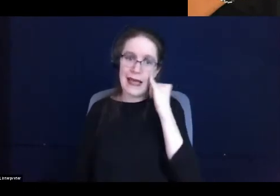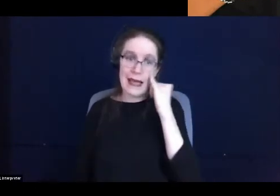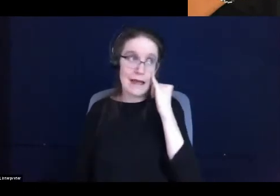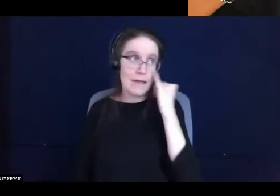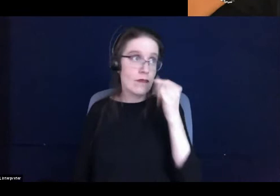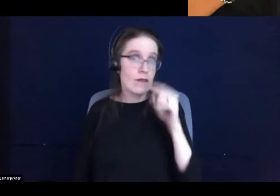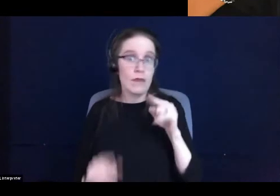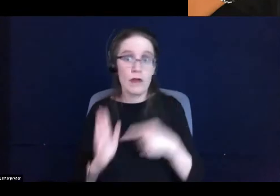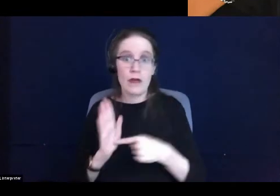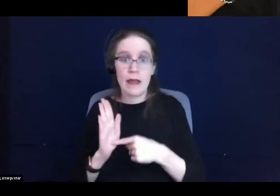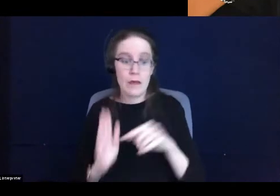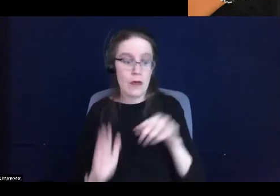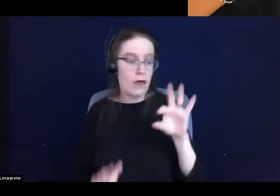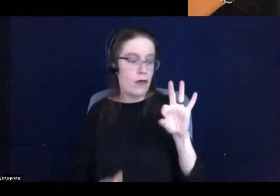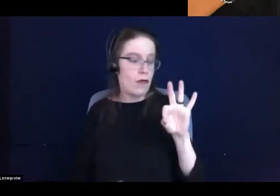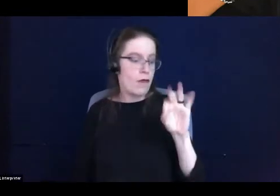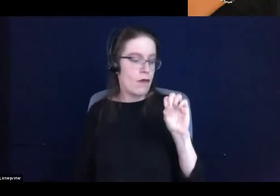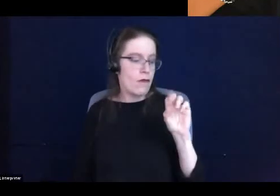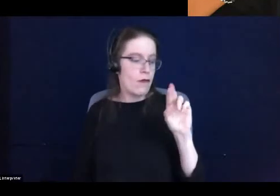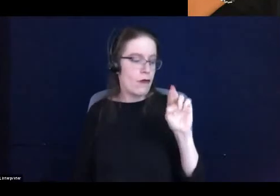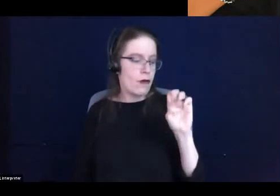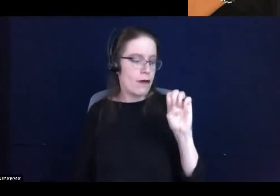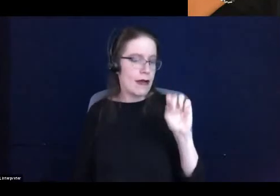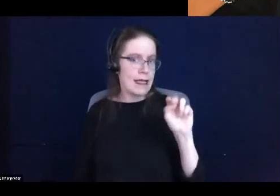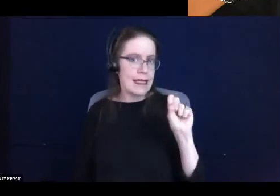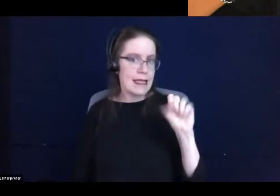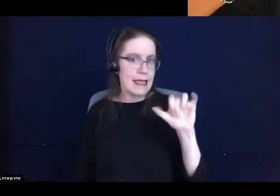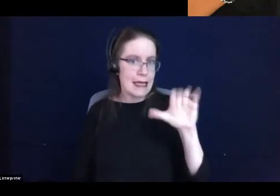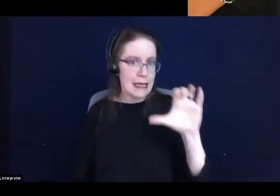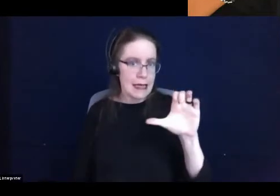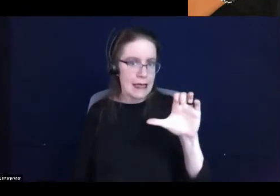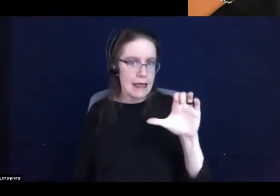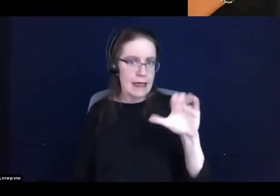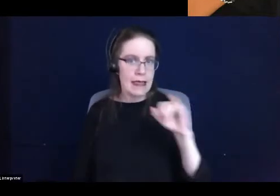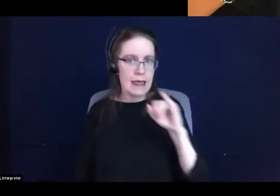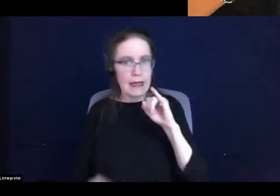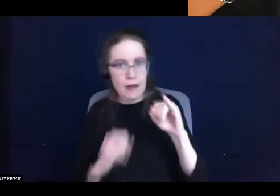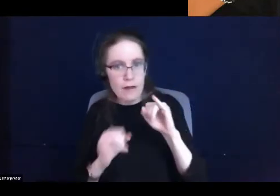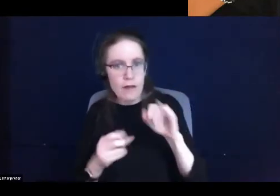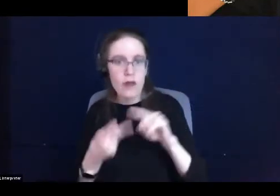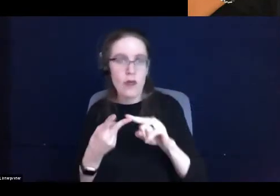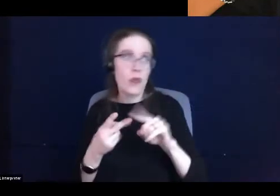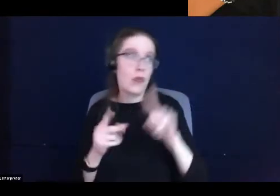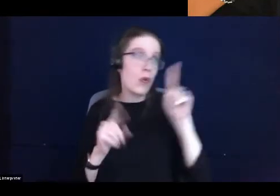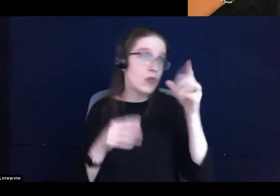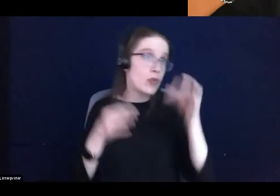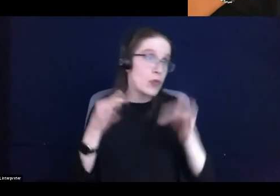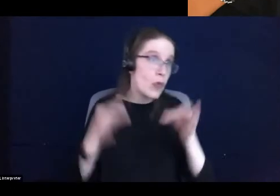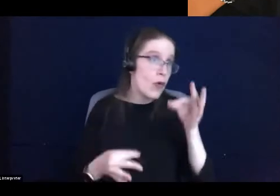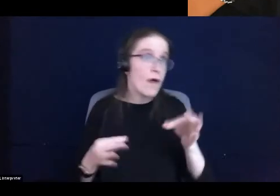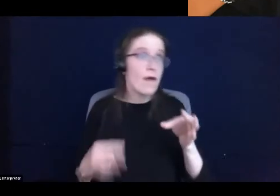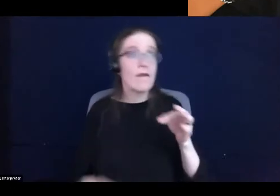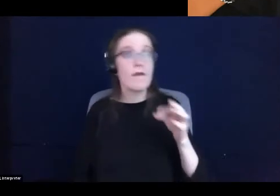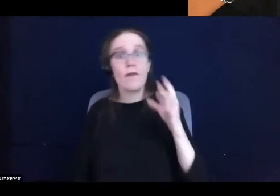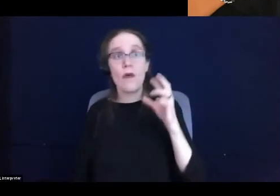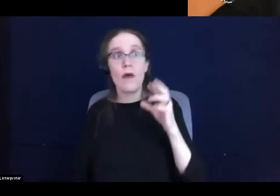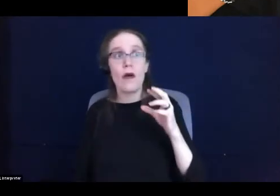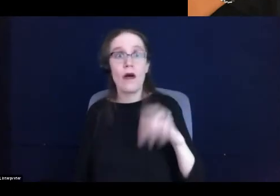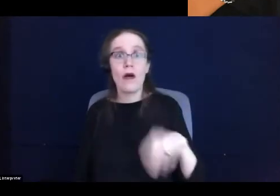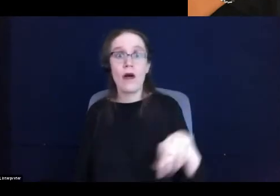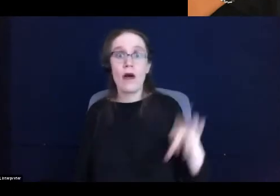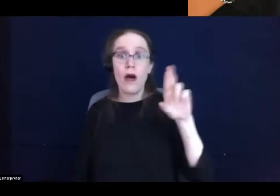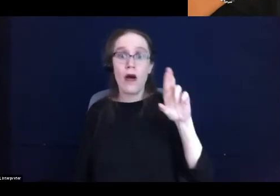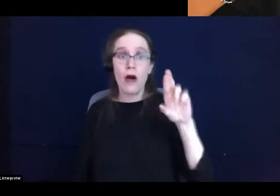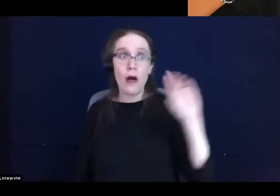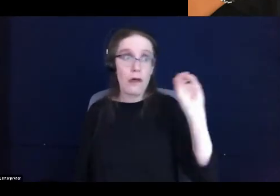interviewed, if they are in court, if they are creating an order of protection or a petition or something in court,